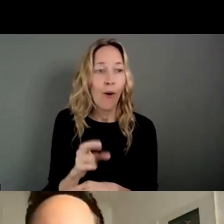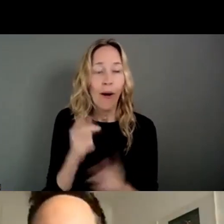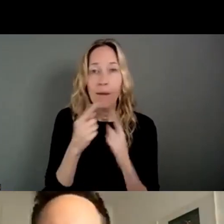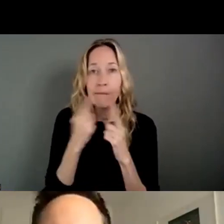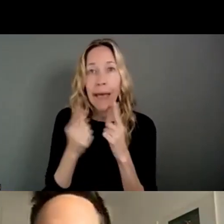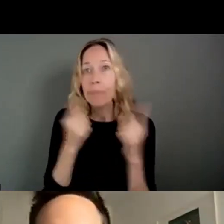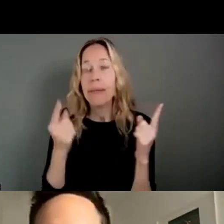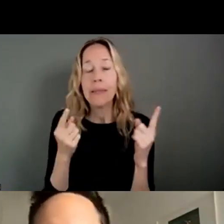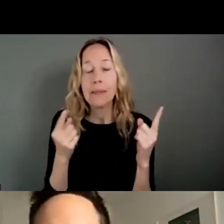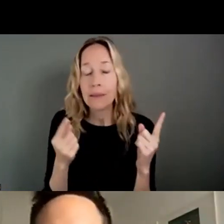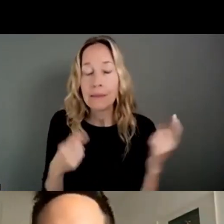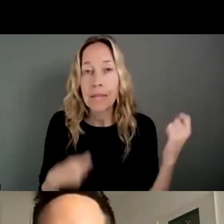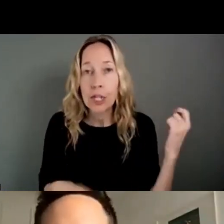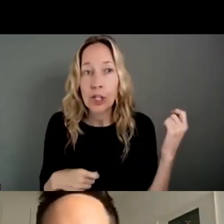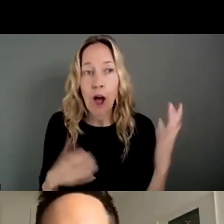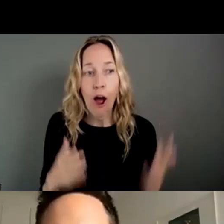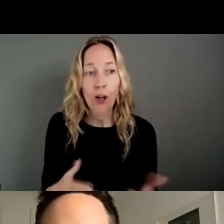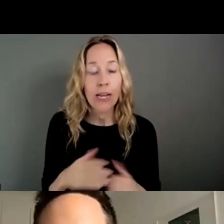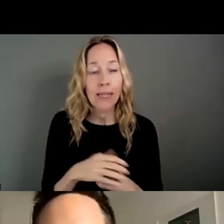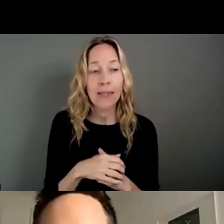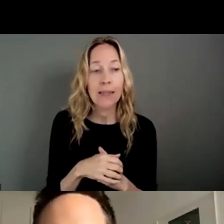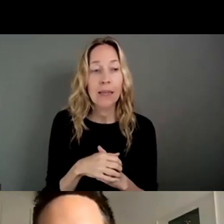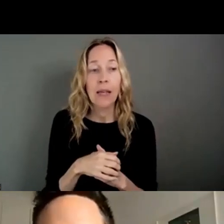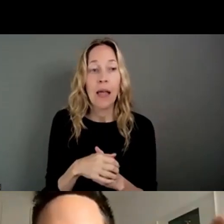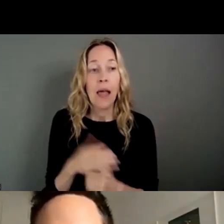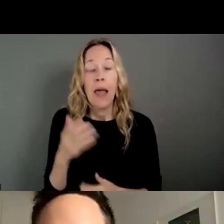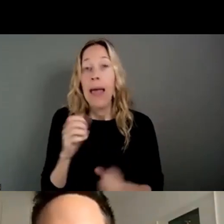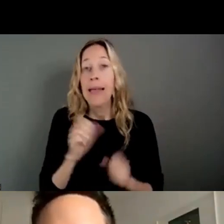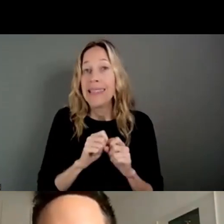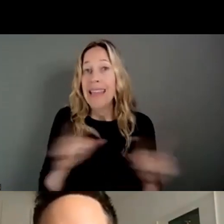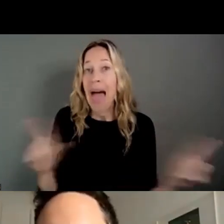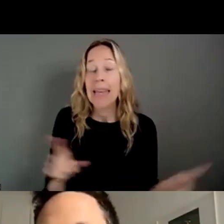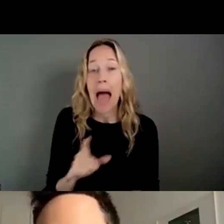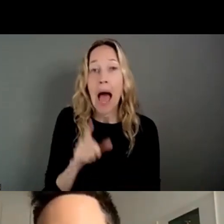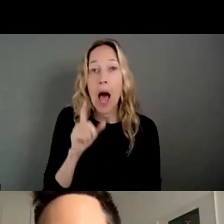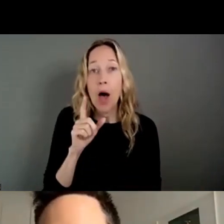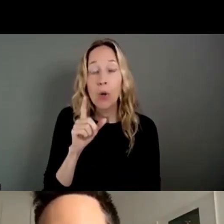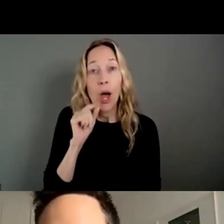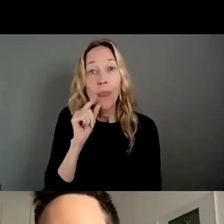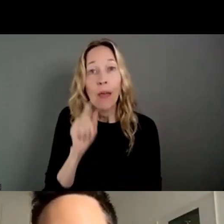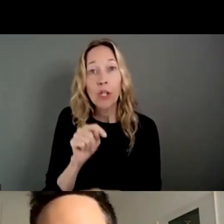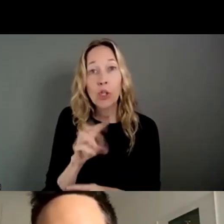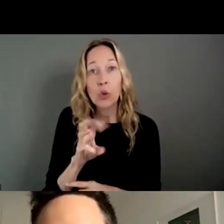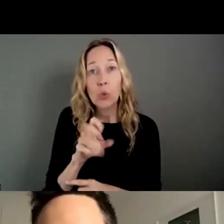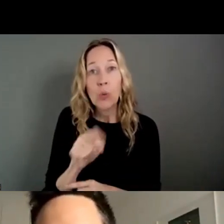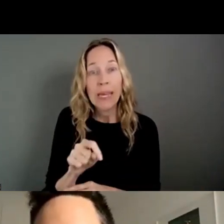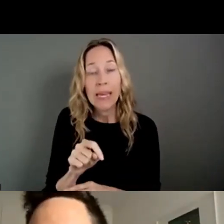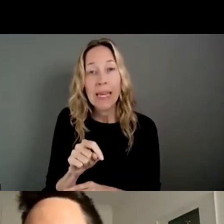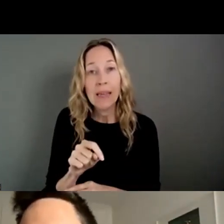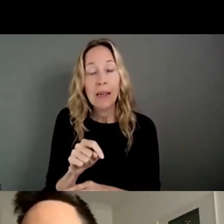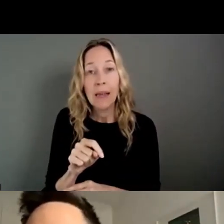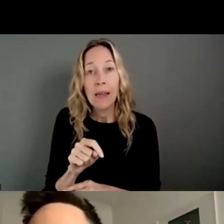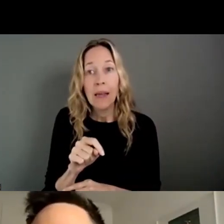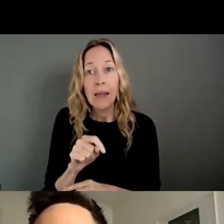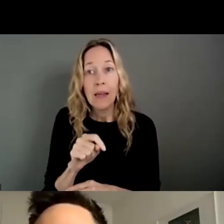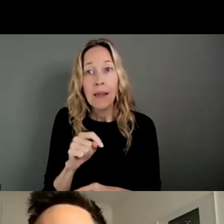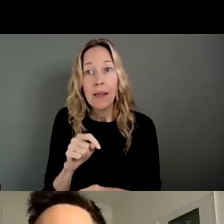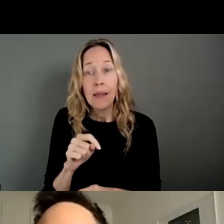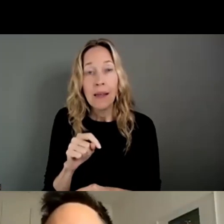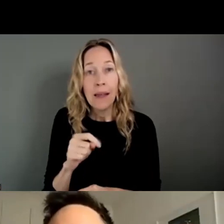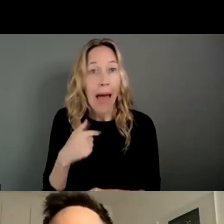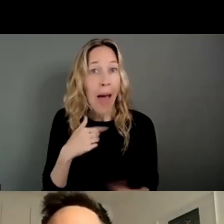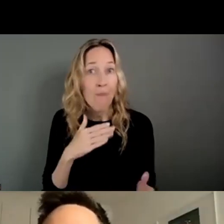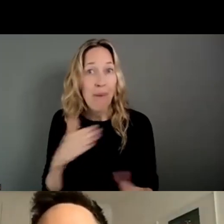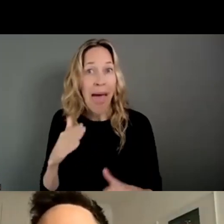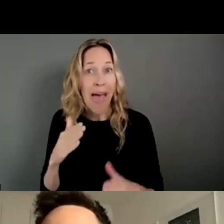Georgia, and tonight you send a tweet and you could sell, the room out. Because actually, I'm gonna differ with that slightly.